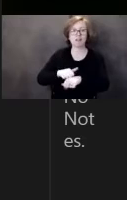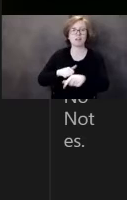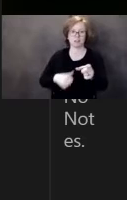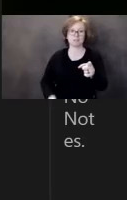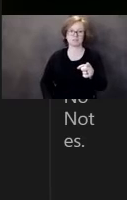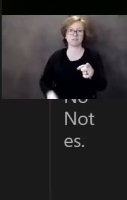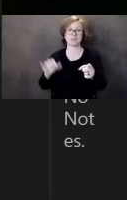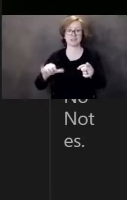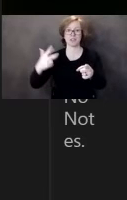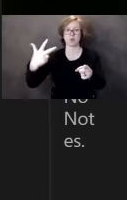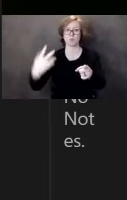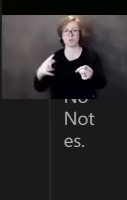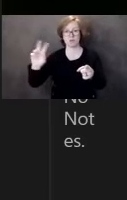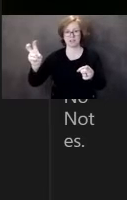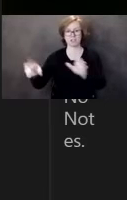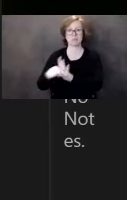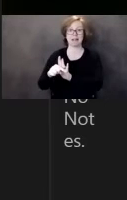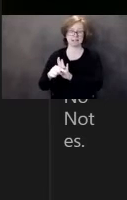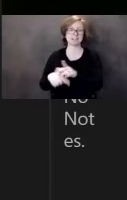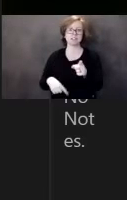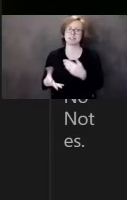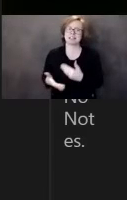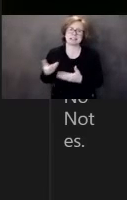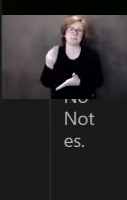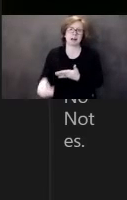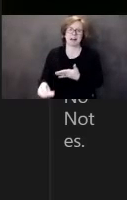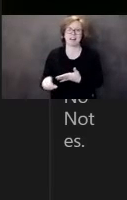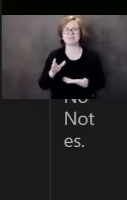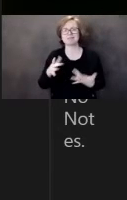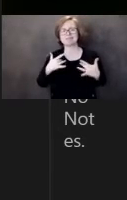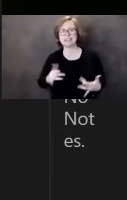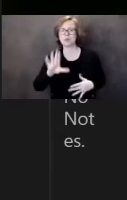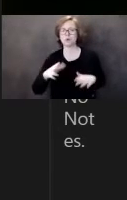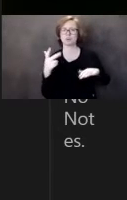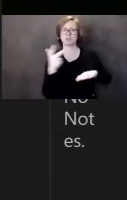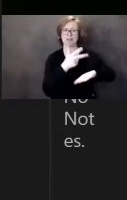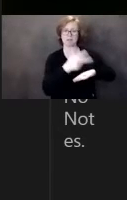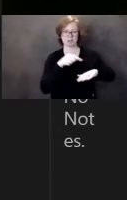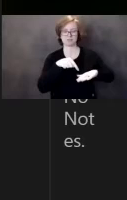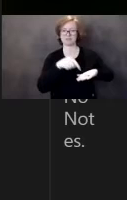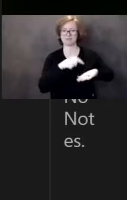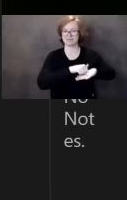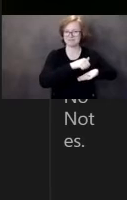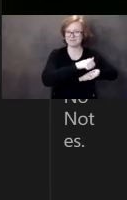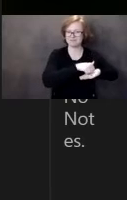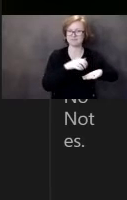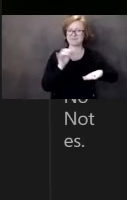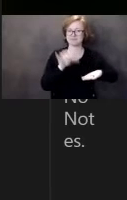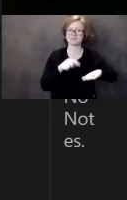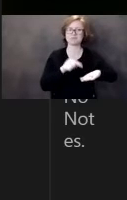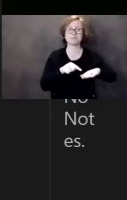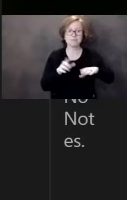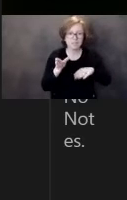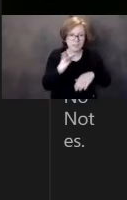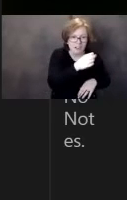is 3/4 inch minus, easy to purchase. This is what your driveway's got on it probably. And then this smaller stuff,